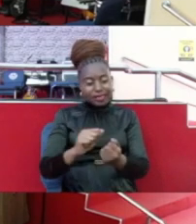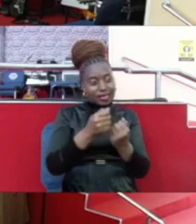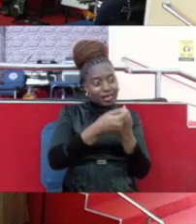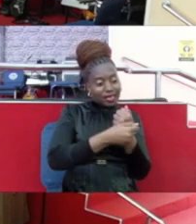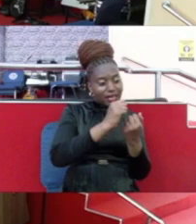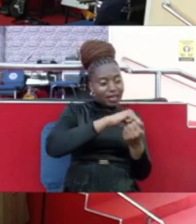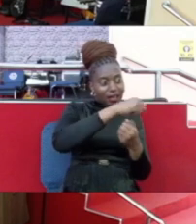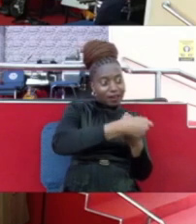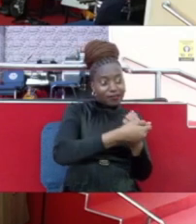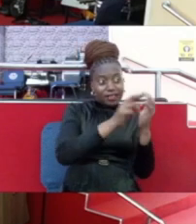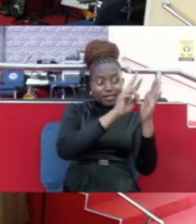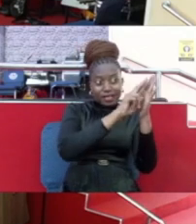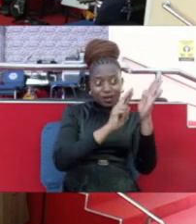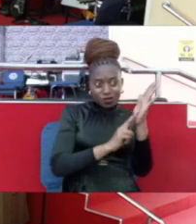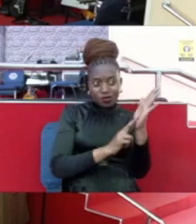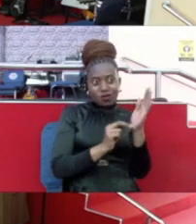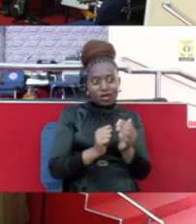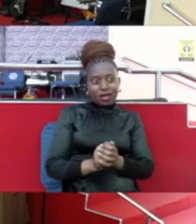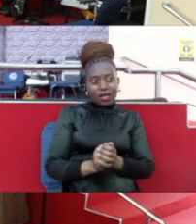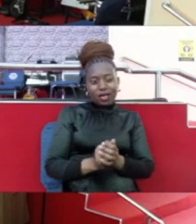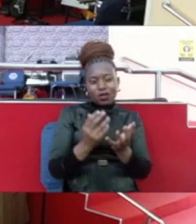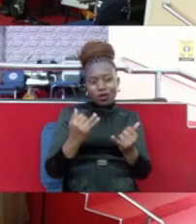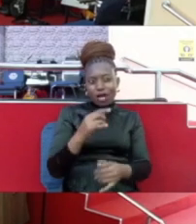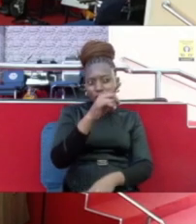are you going to start tithing?